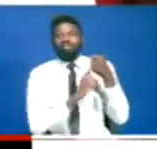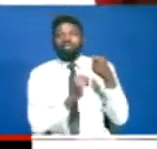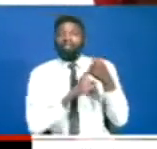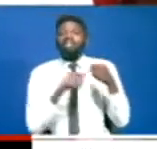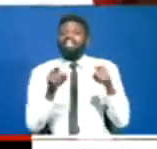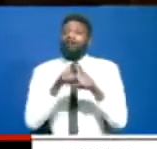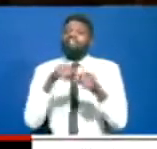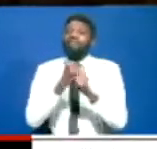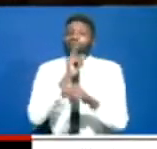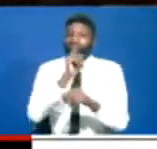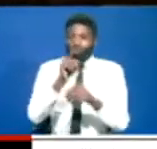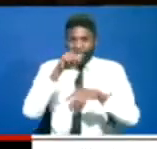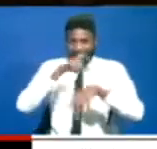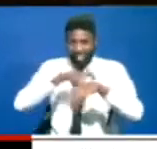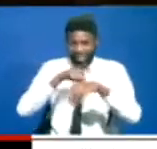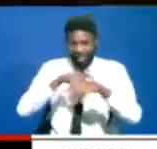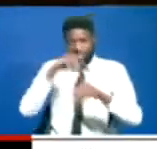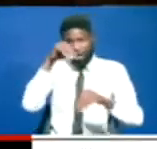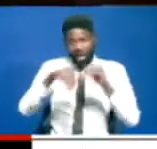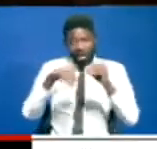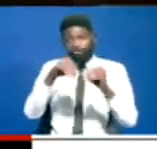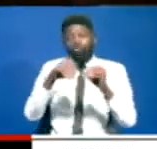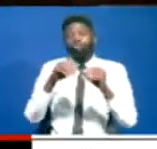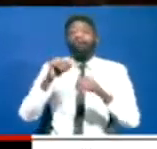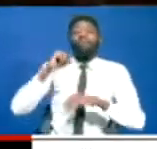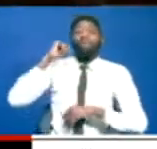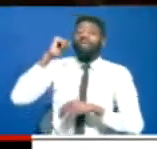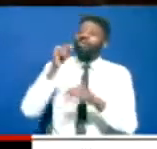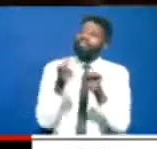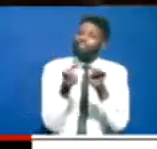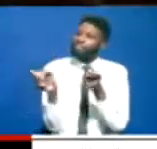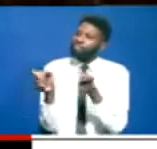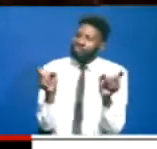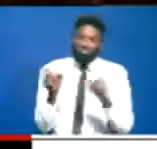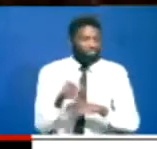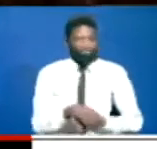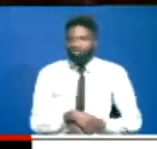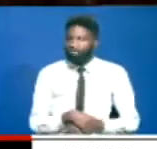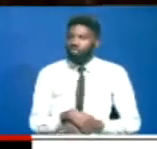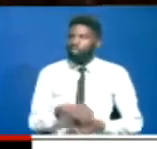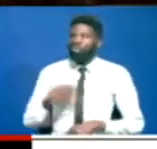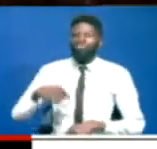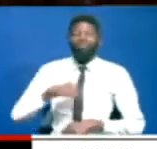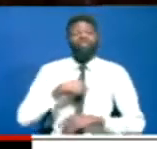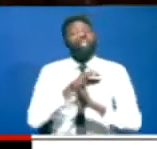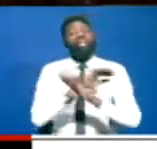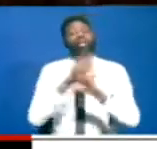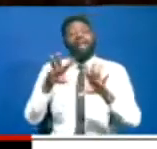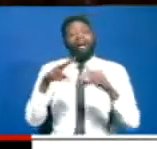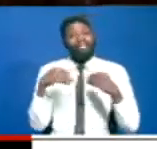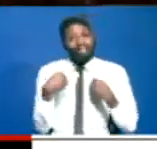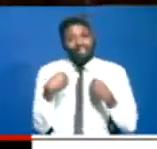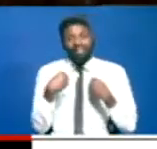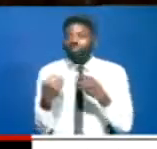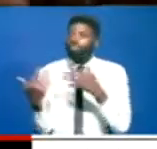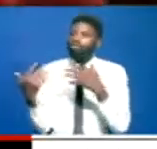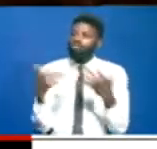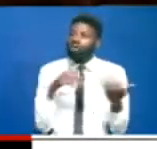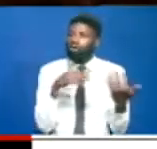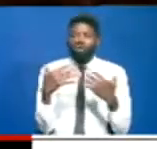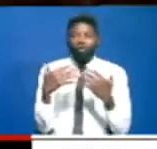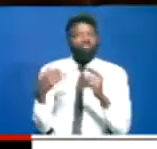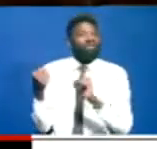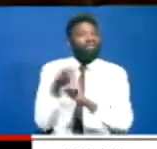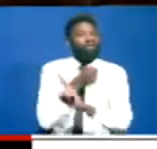during the electioneering period. Tusikubali kupiganishwa, tusikubali uhasama, tusikubali